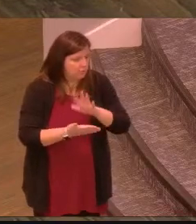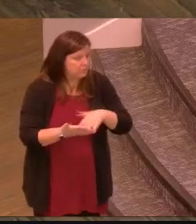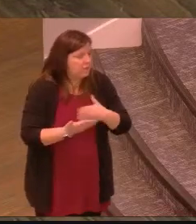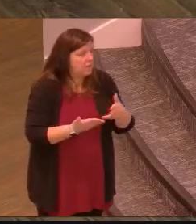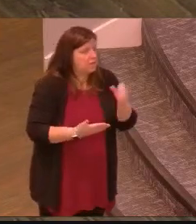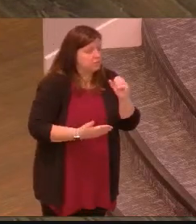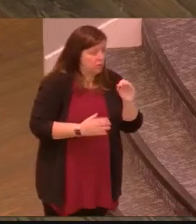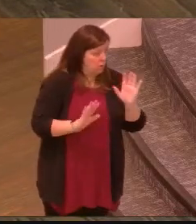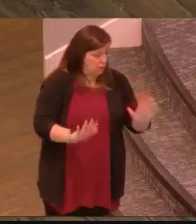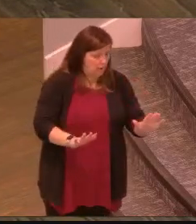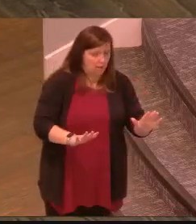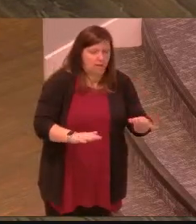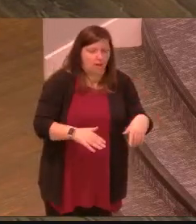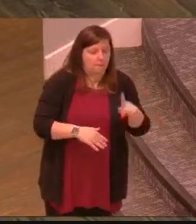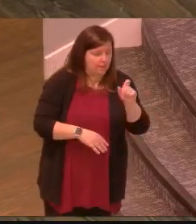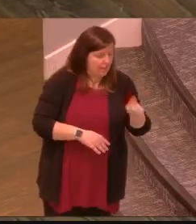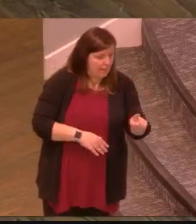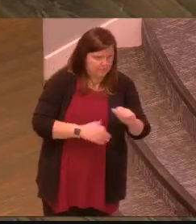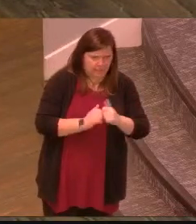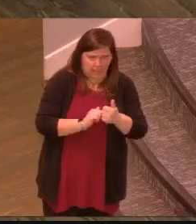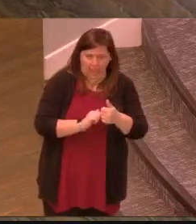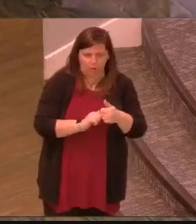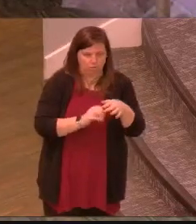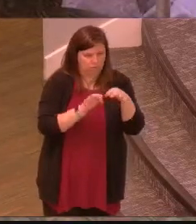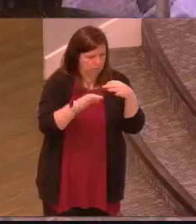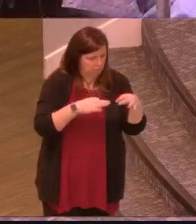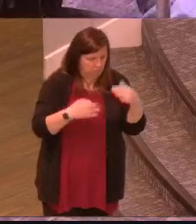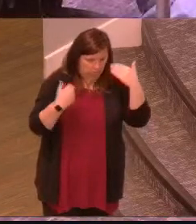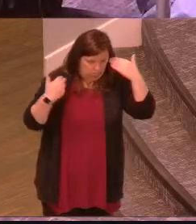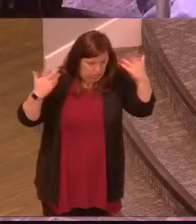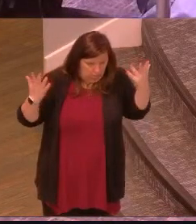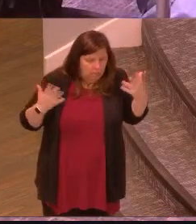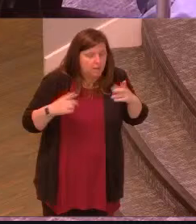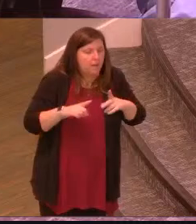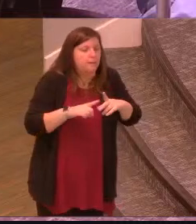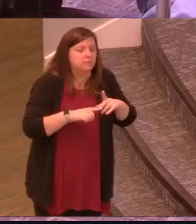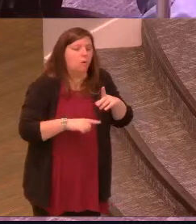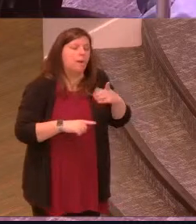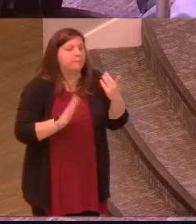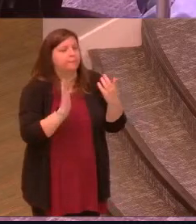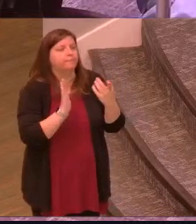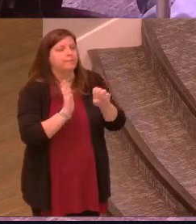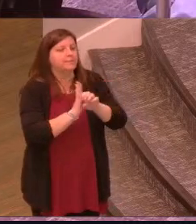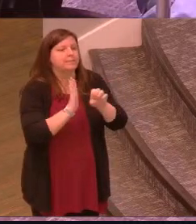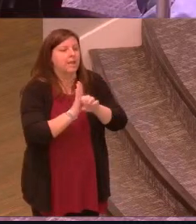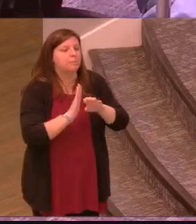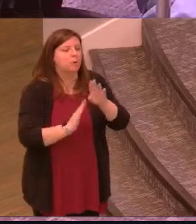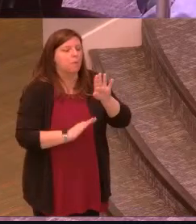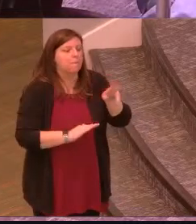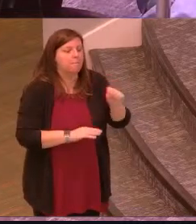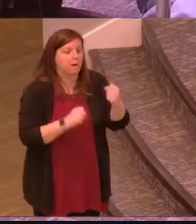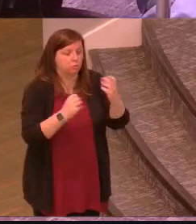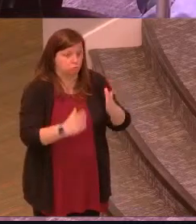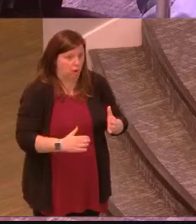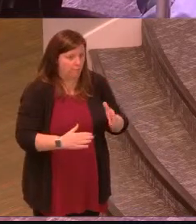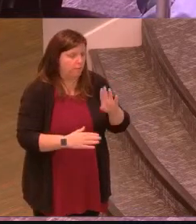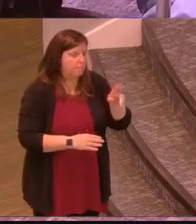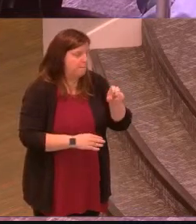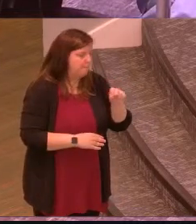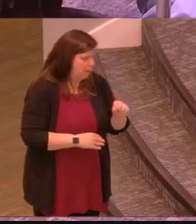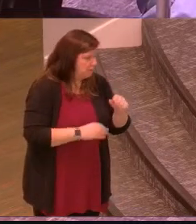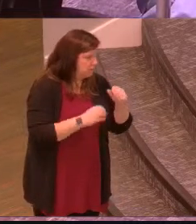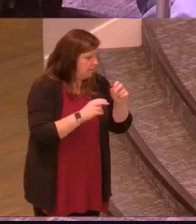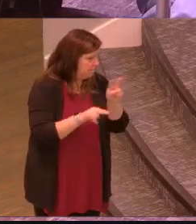can. Okay. Okay, so and I'm gonna use bus drivers or bus monitors, for example. So those individuals who do